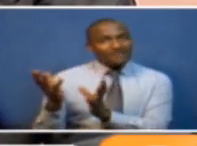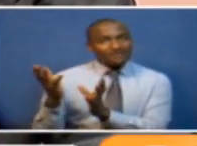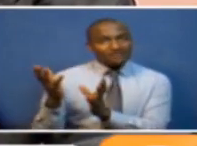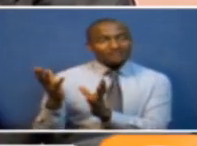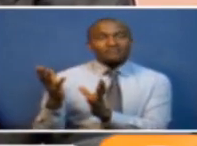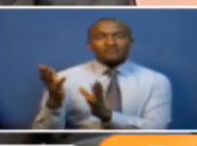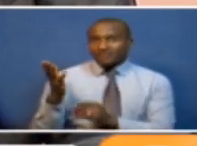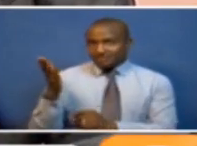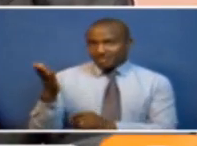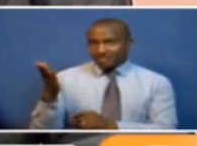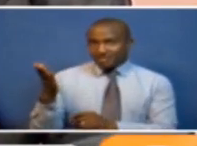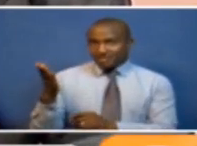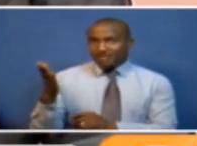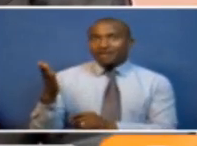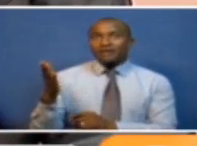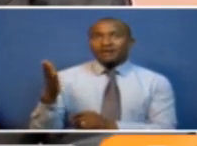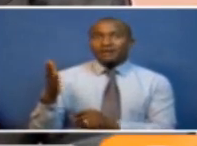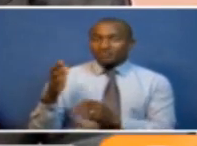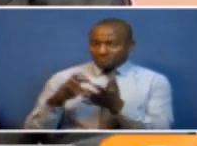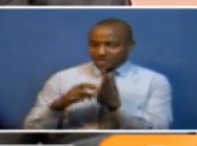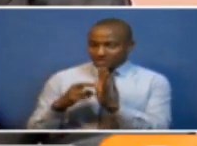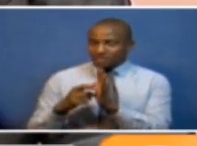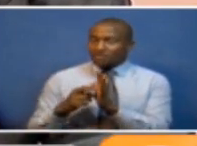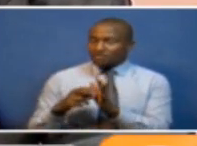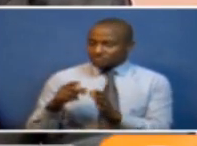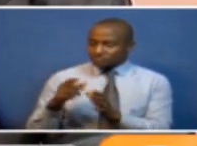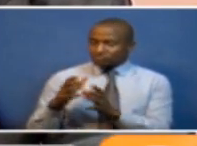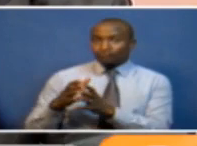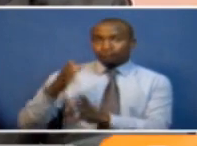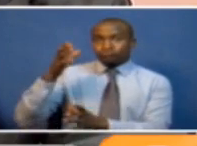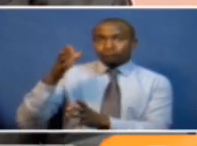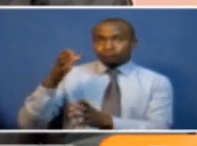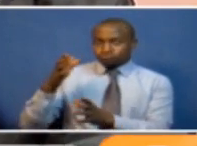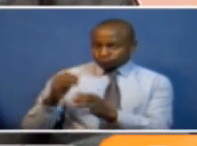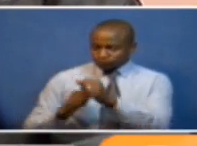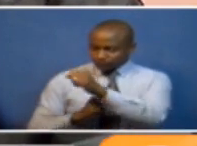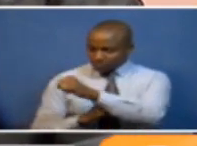mm-hmm. so that you do the foundations for the towers, that's completed.